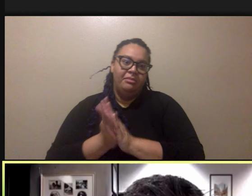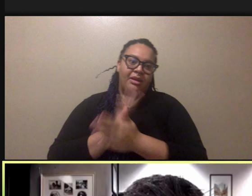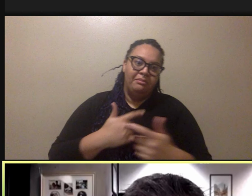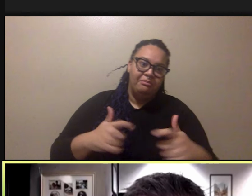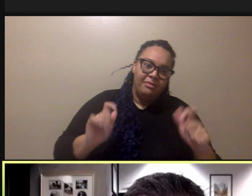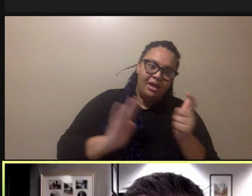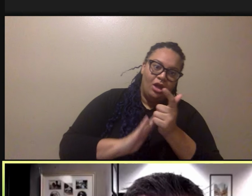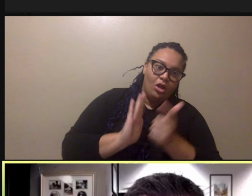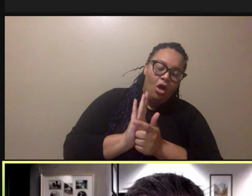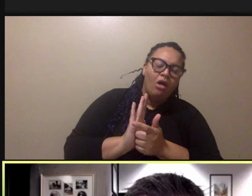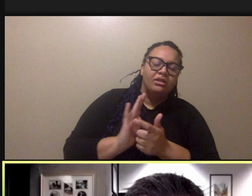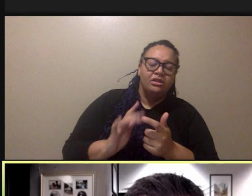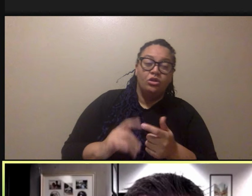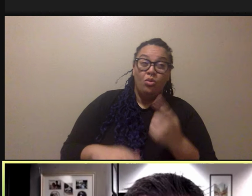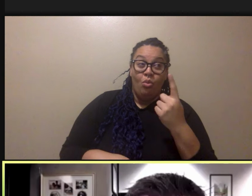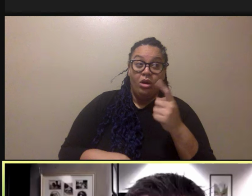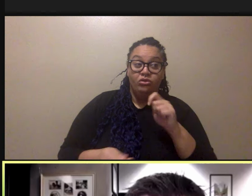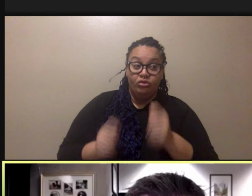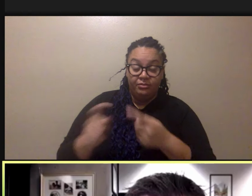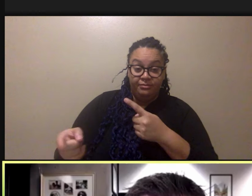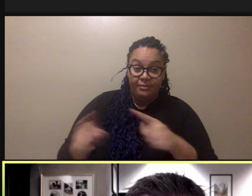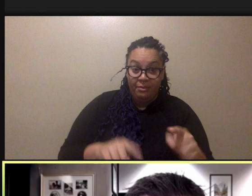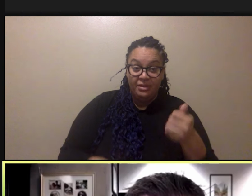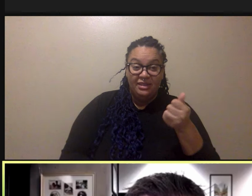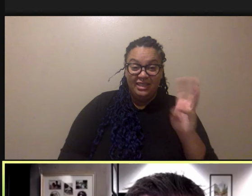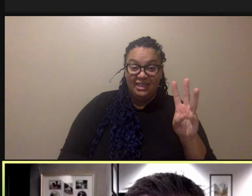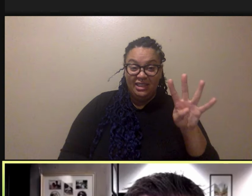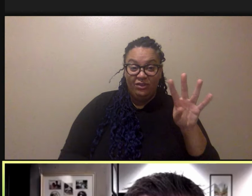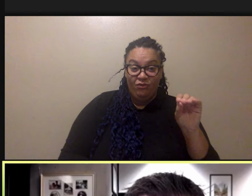1640s when judges